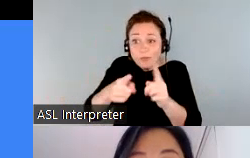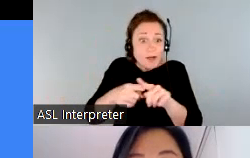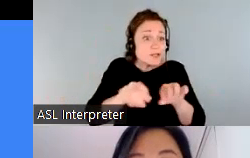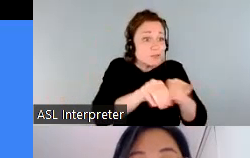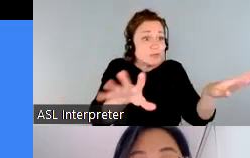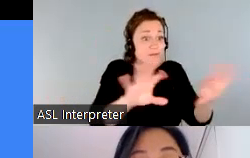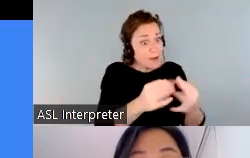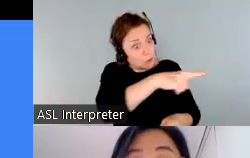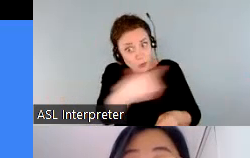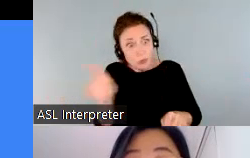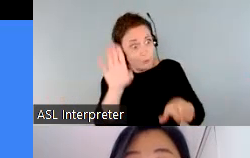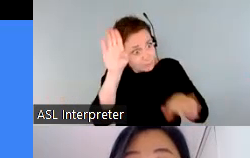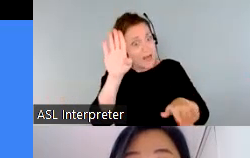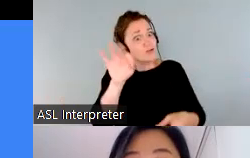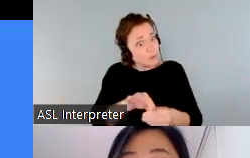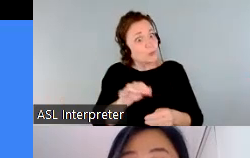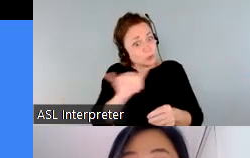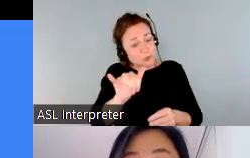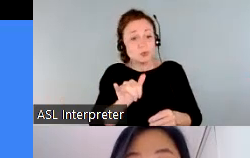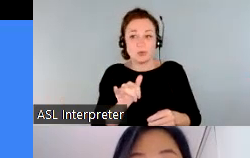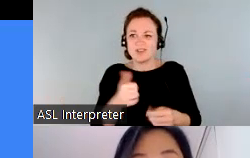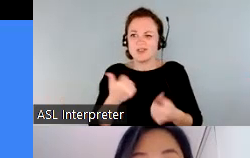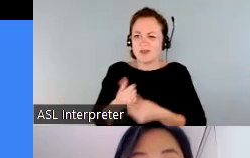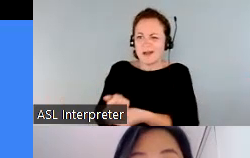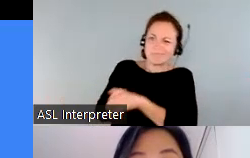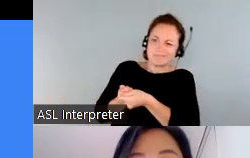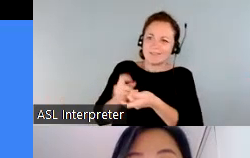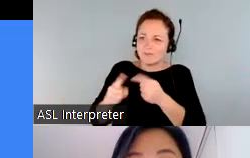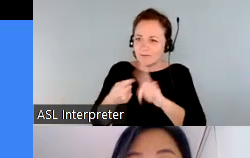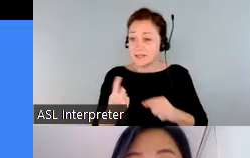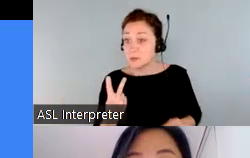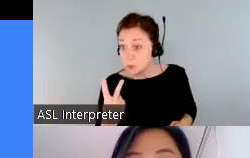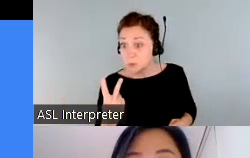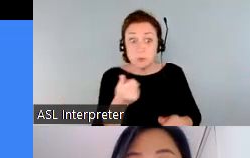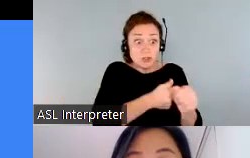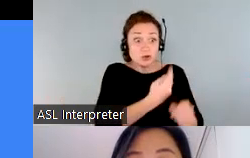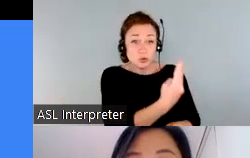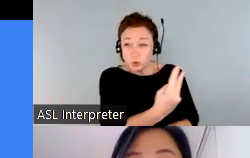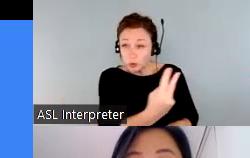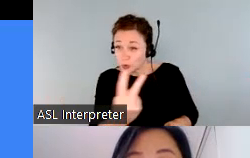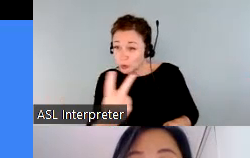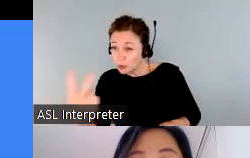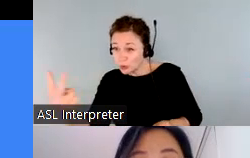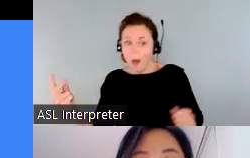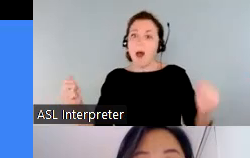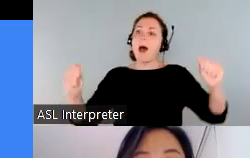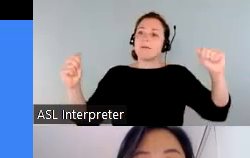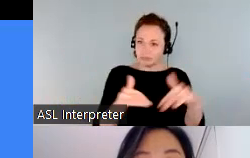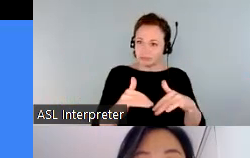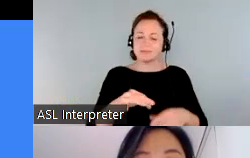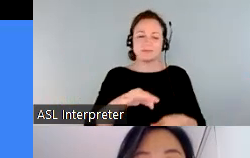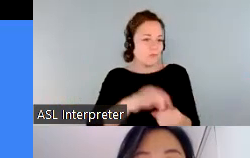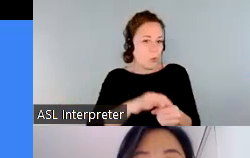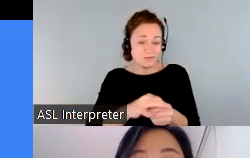them also to vote and to bring 2 friends out to vote. The more we can get people voting, the more we can get people engaged, and